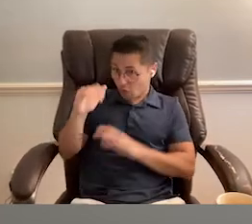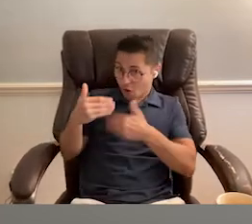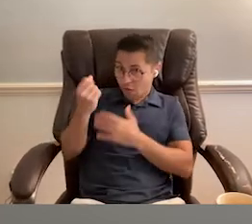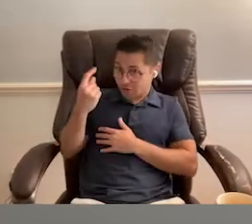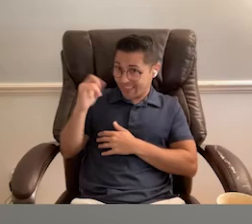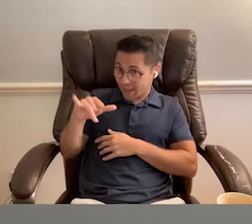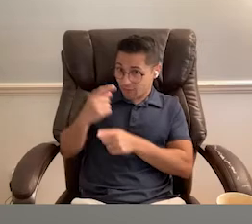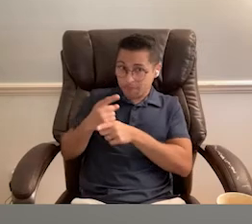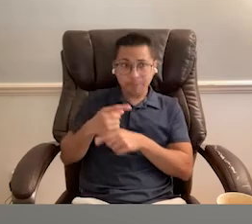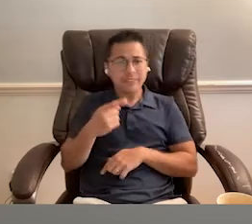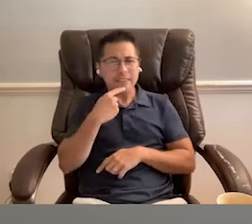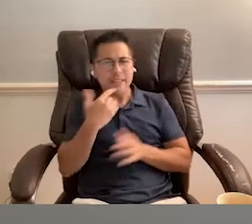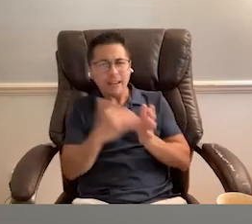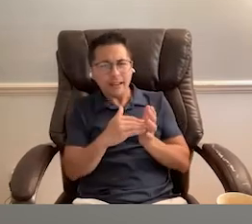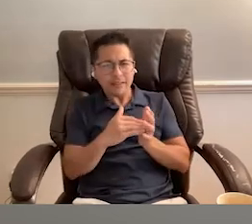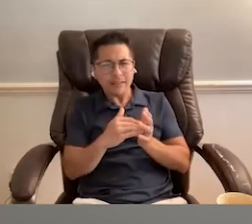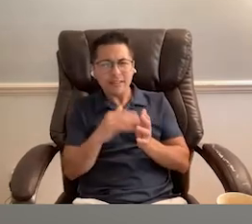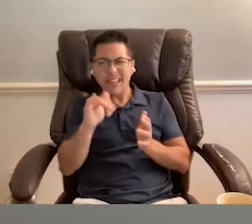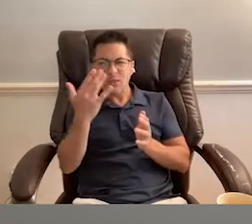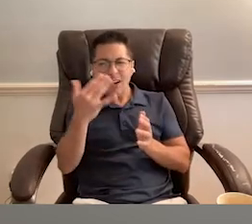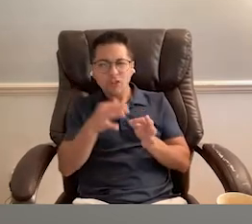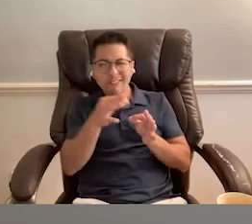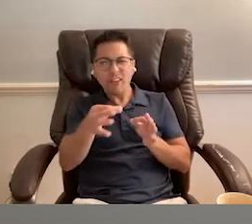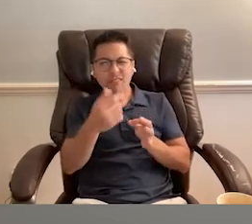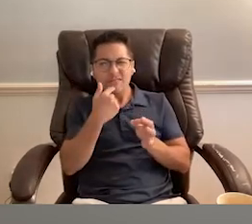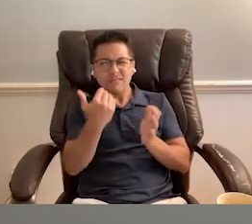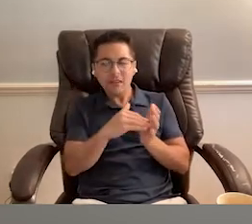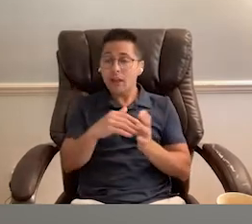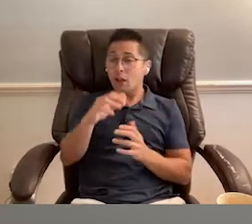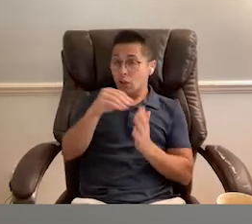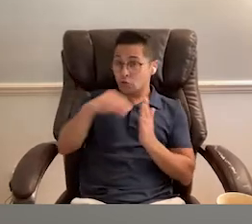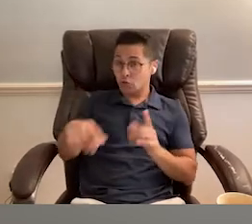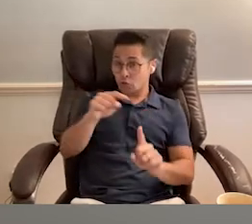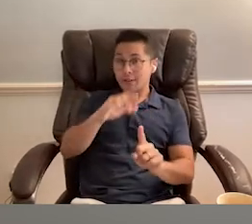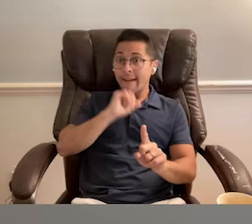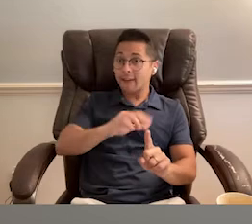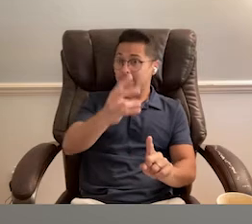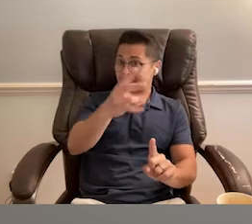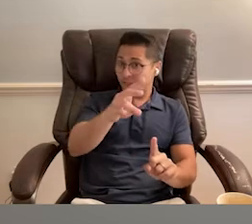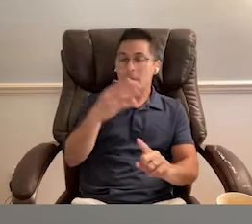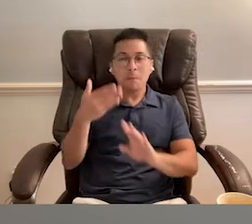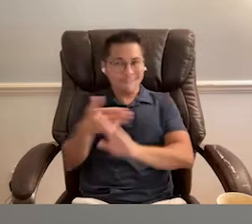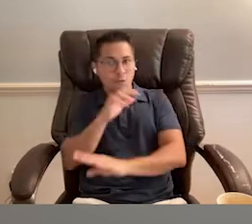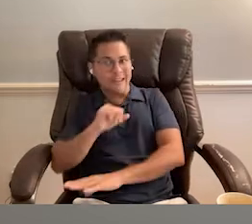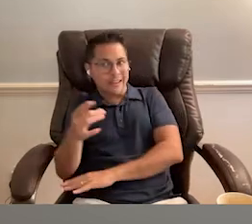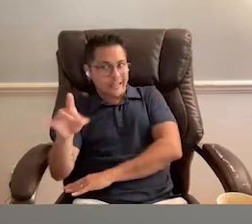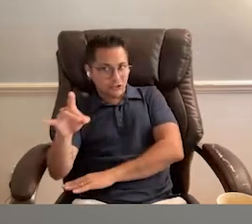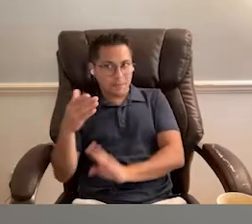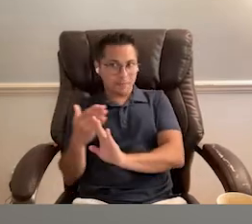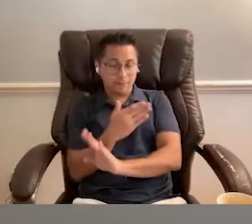say that again? The last part you just said? So a student at the age of, at 17, before they turn